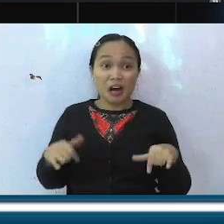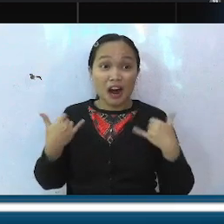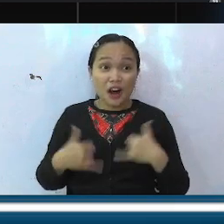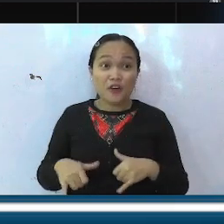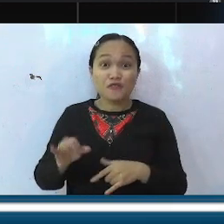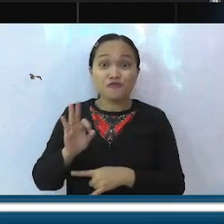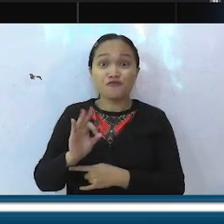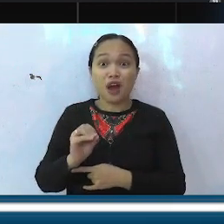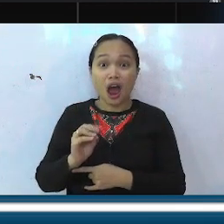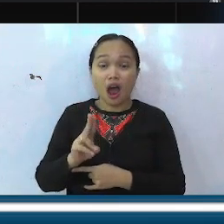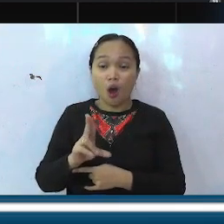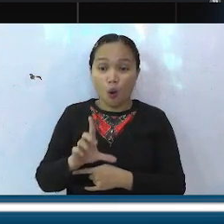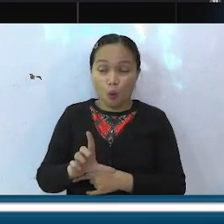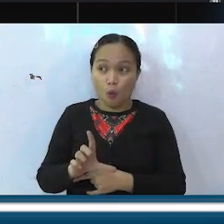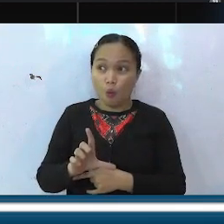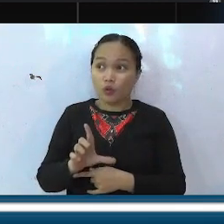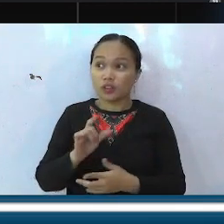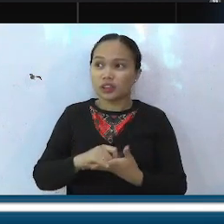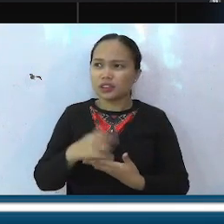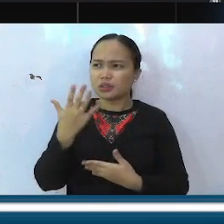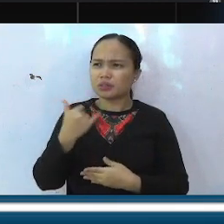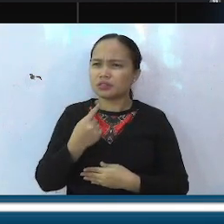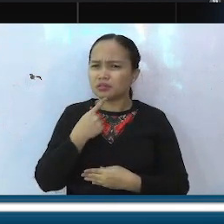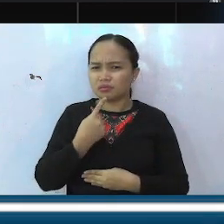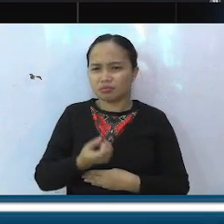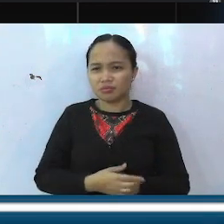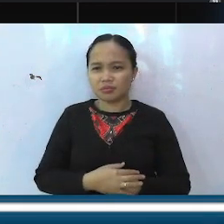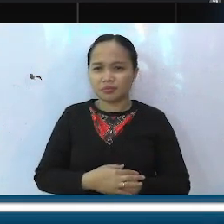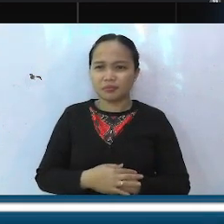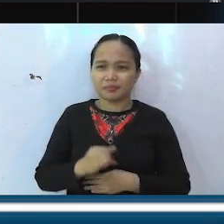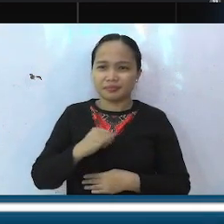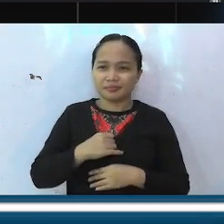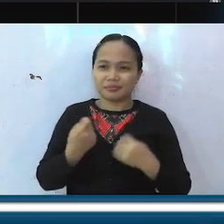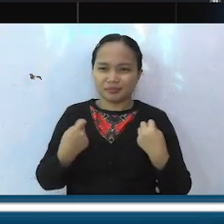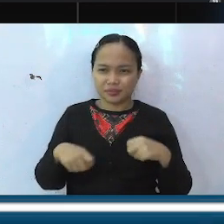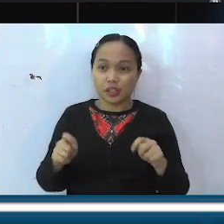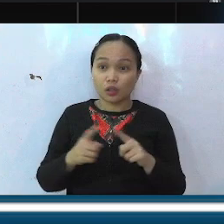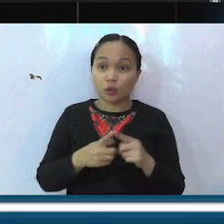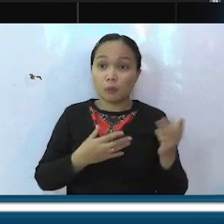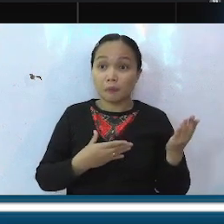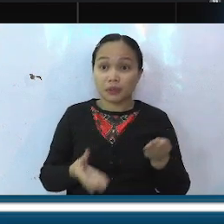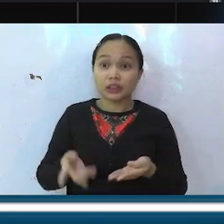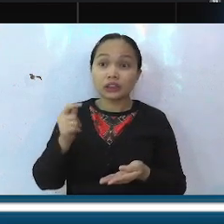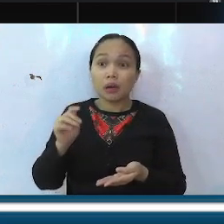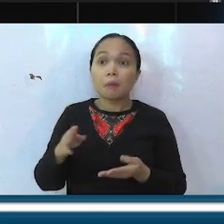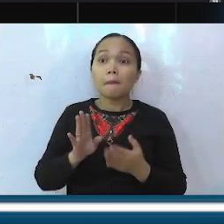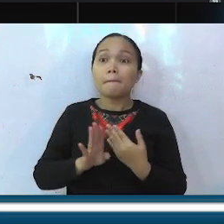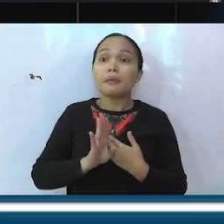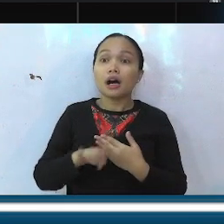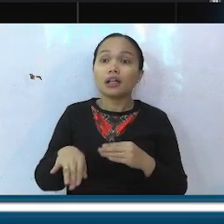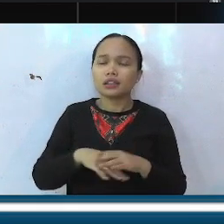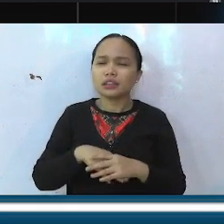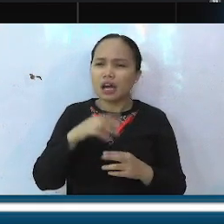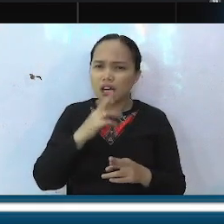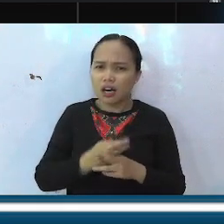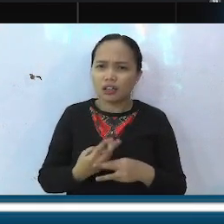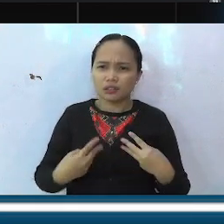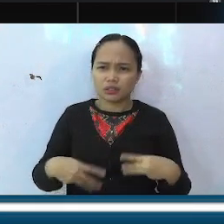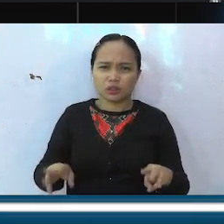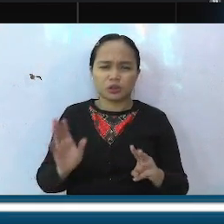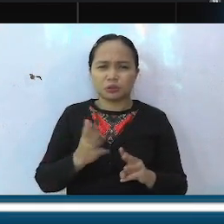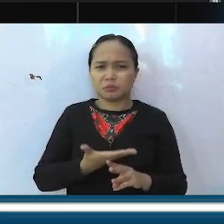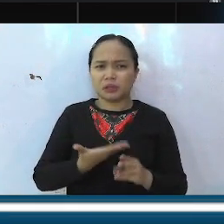see, that's why I'm telling you, sir, I'm trying to bring them back on the right track. Yes. Yeah. You may not